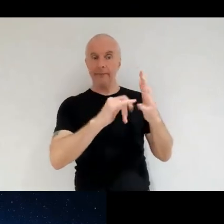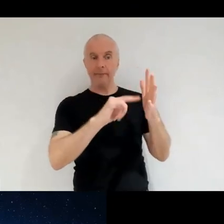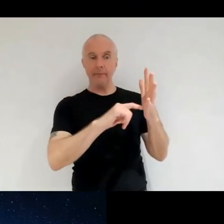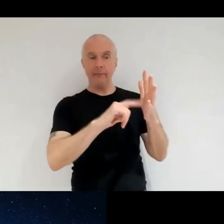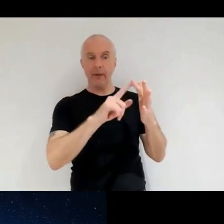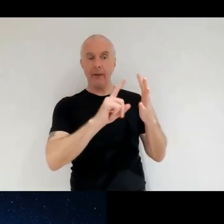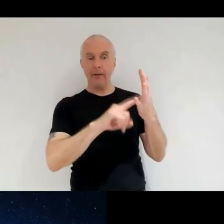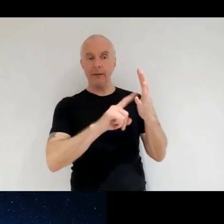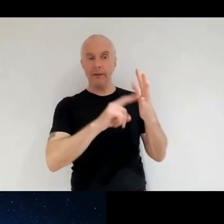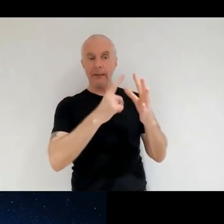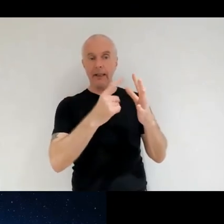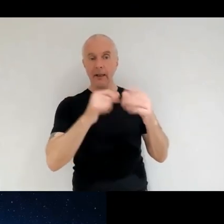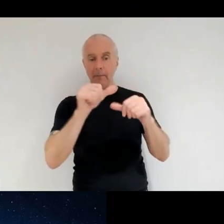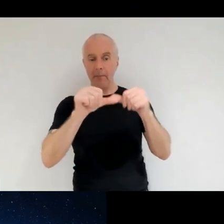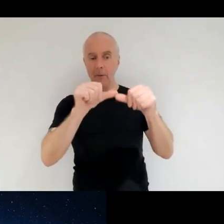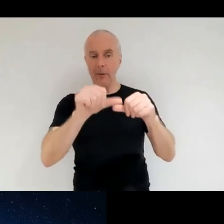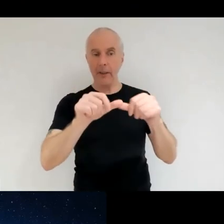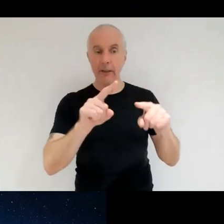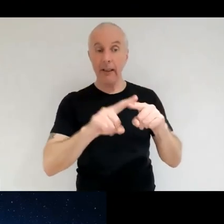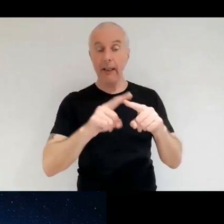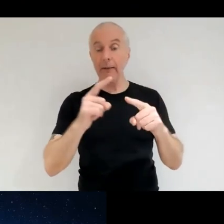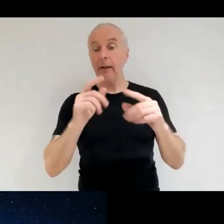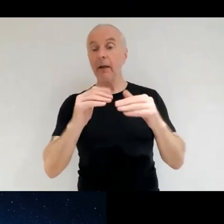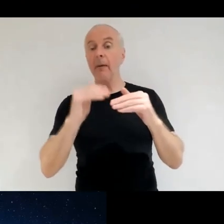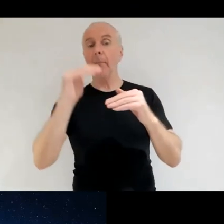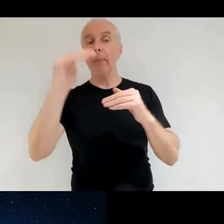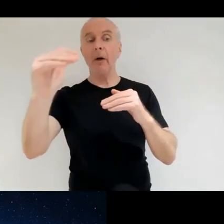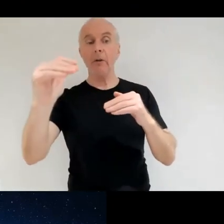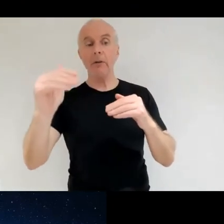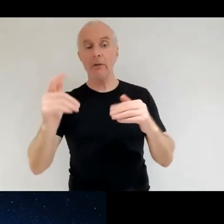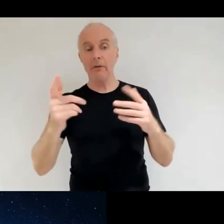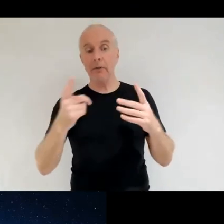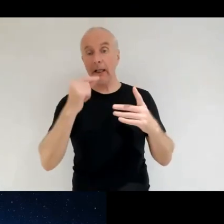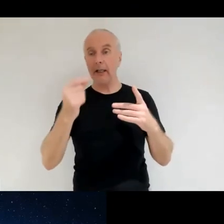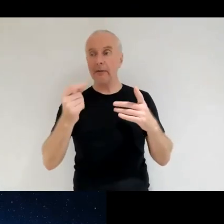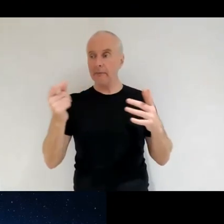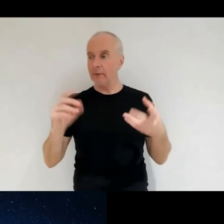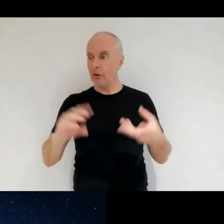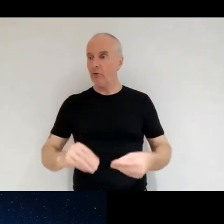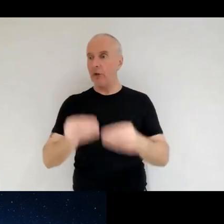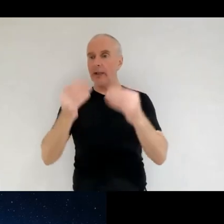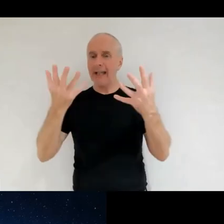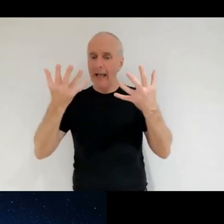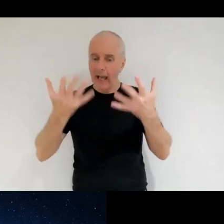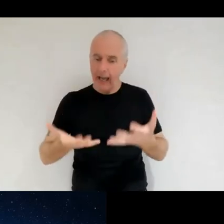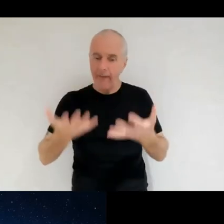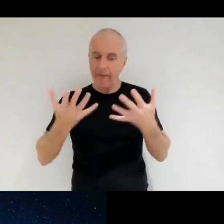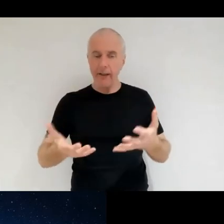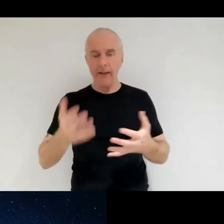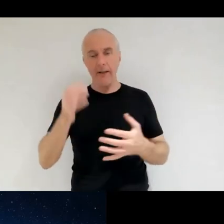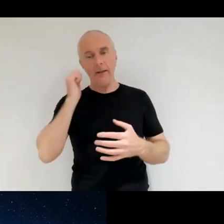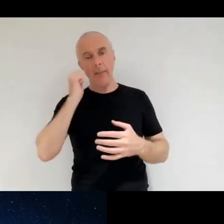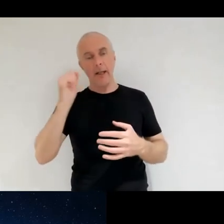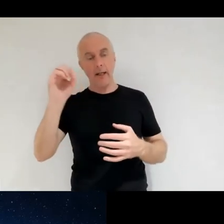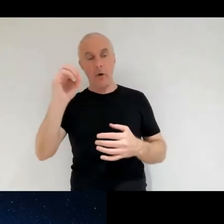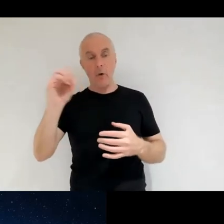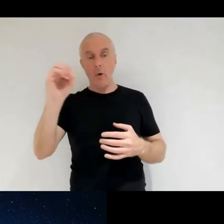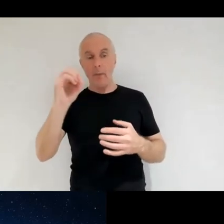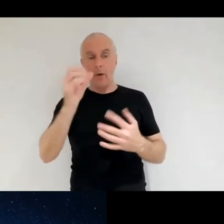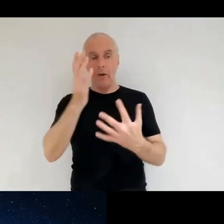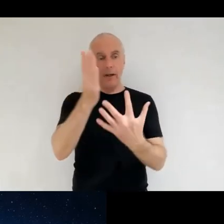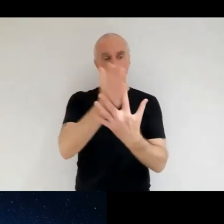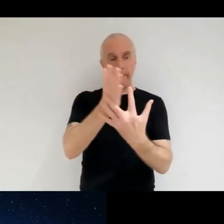beyond that with really massive stars, and then have, my understanding is you can then again create quite heavy black holes, but it's this in between, and that's why